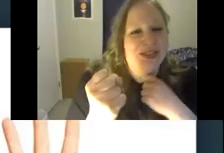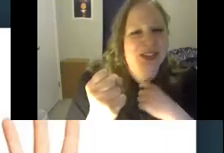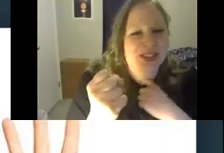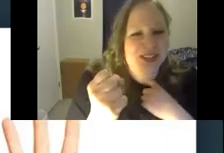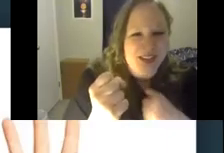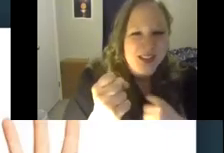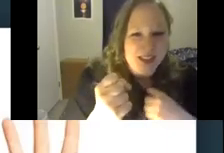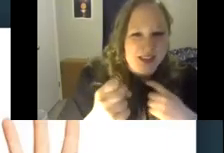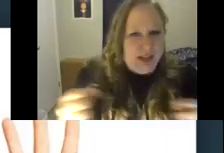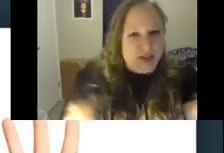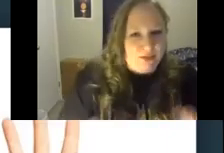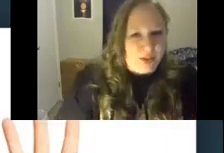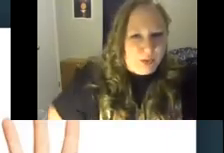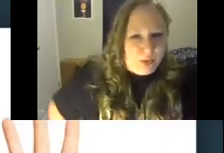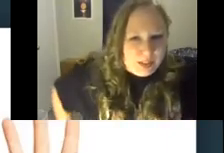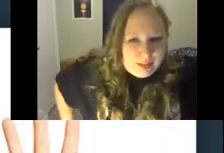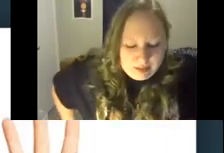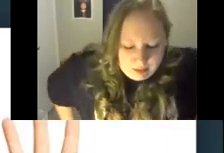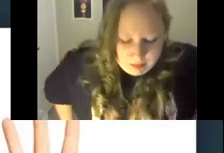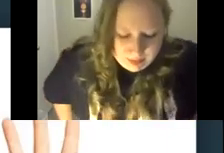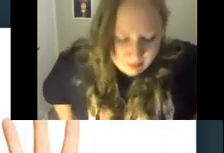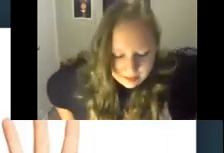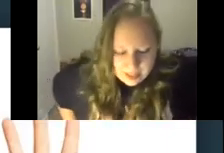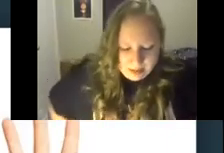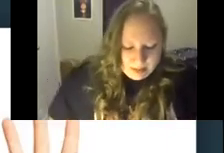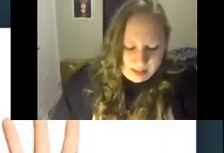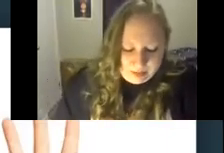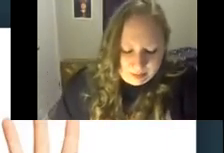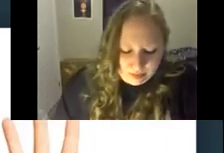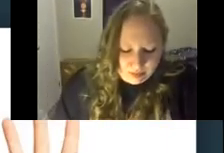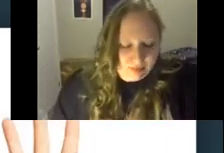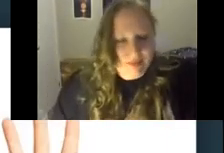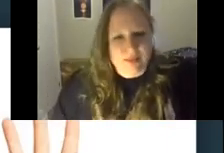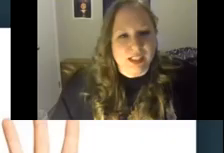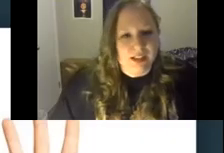difficult the first few times.